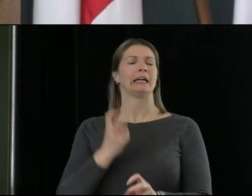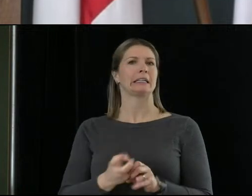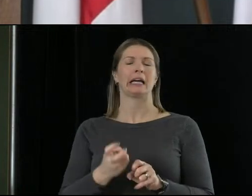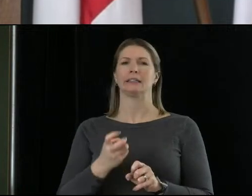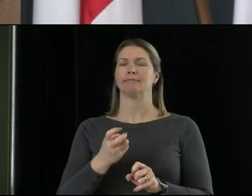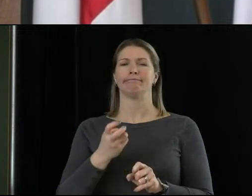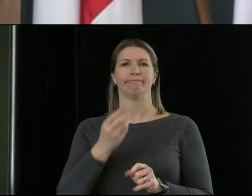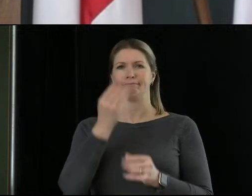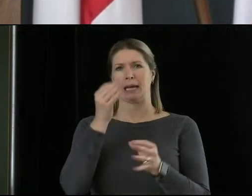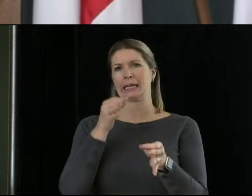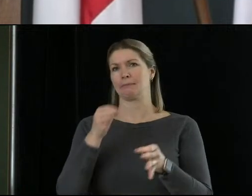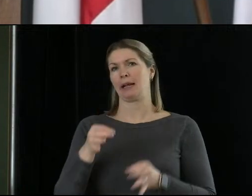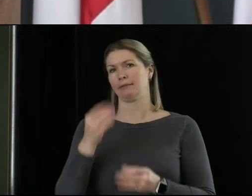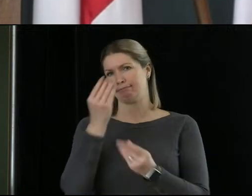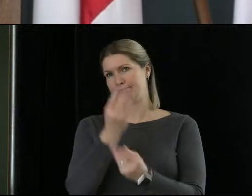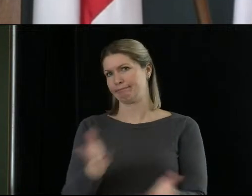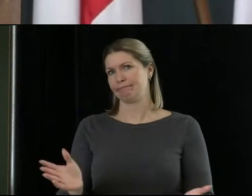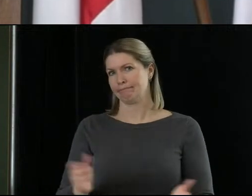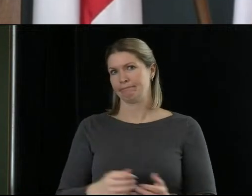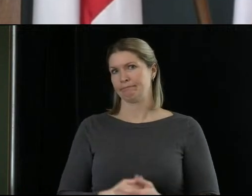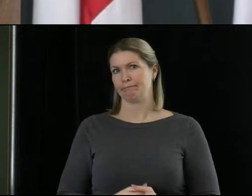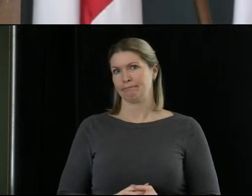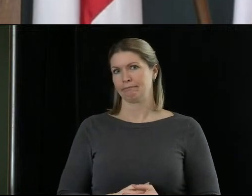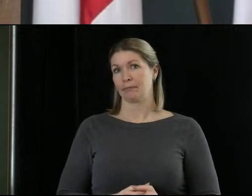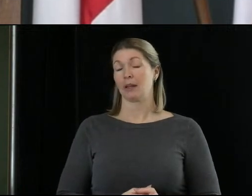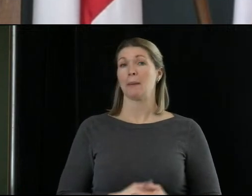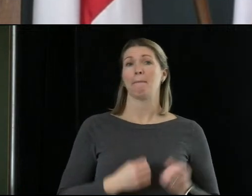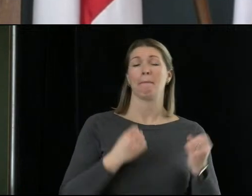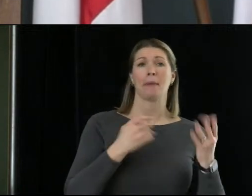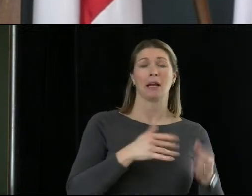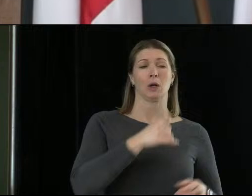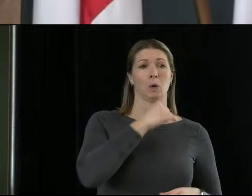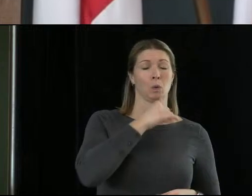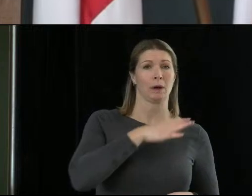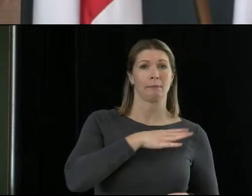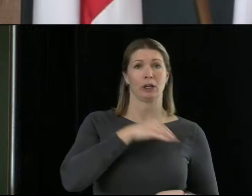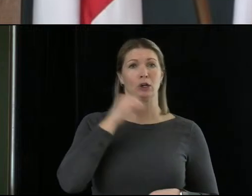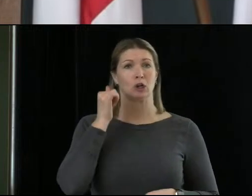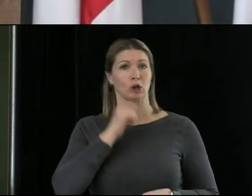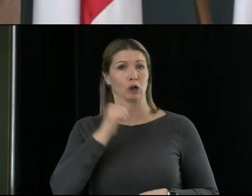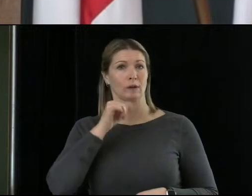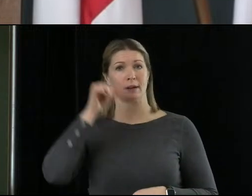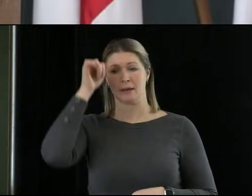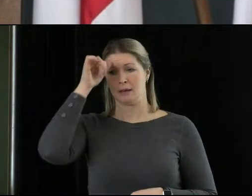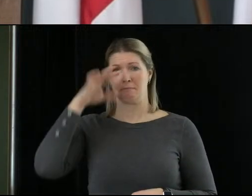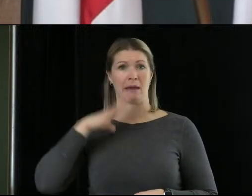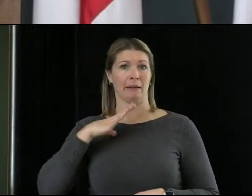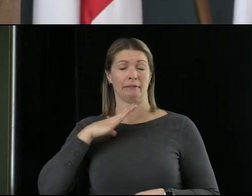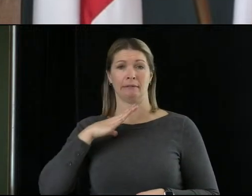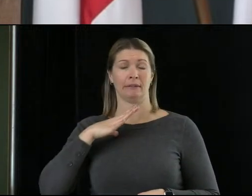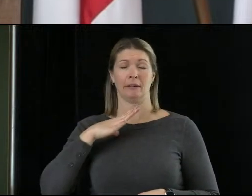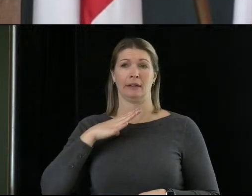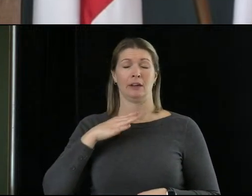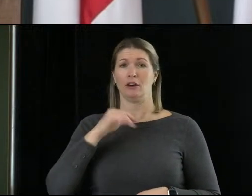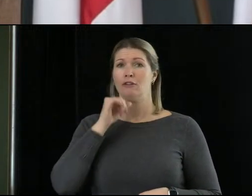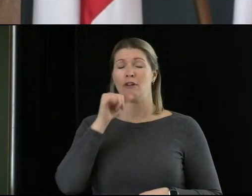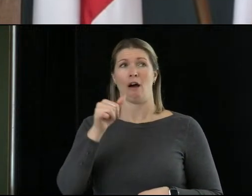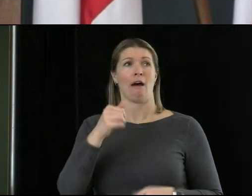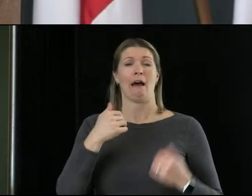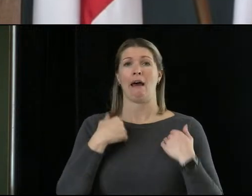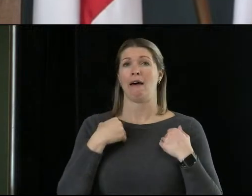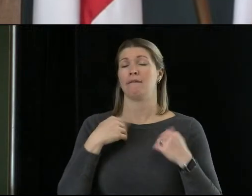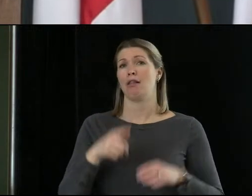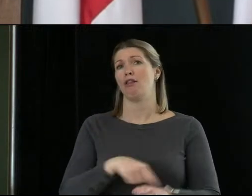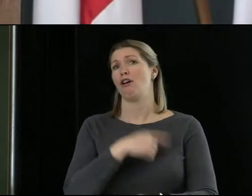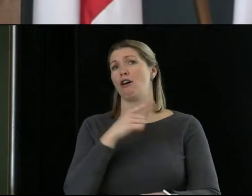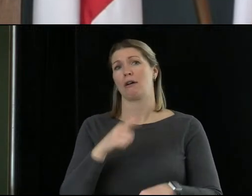All these young girls, women and men, never got to live out their lives. Don't we all have a right to